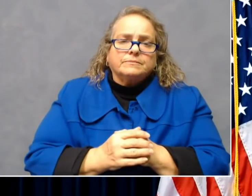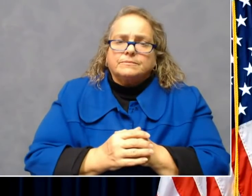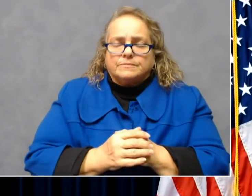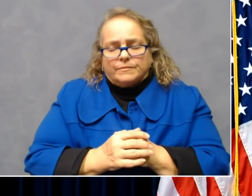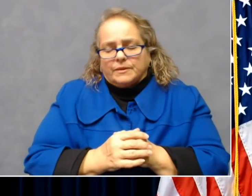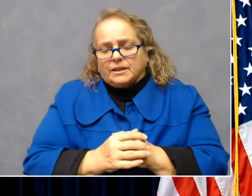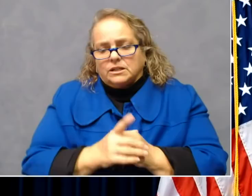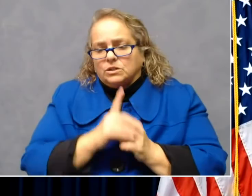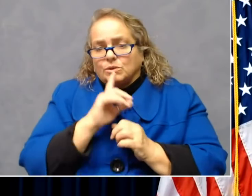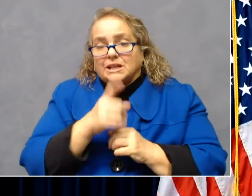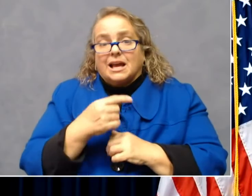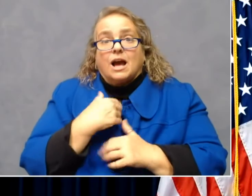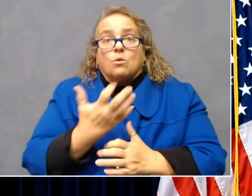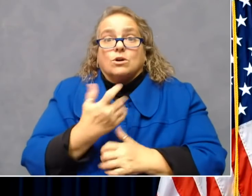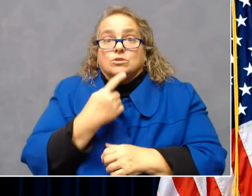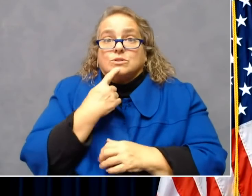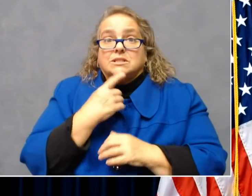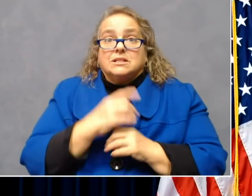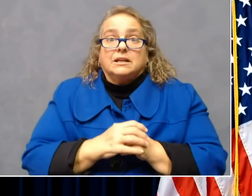I know this is hurting